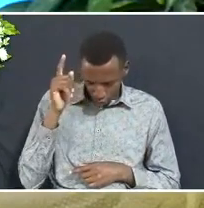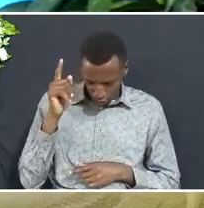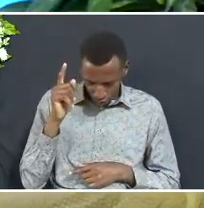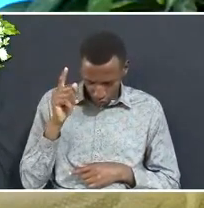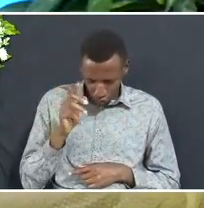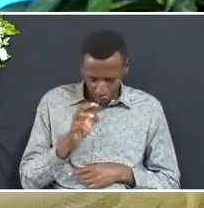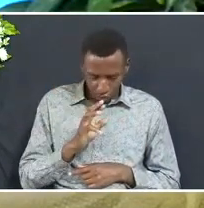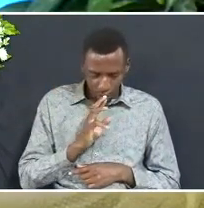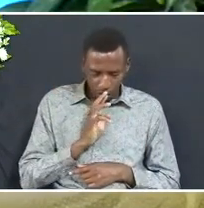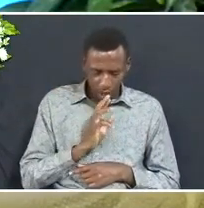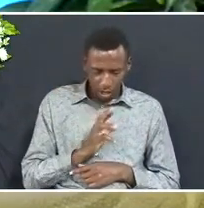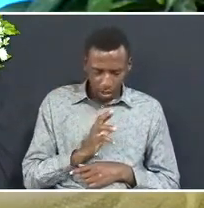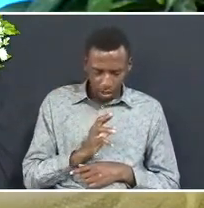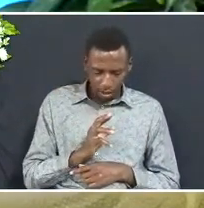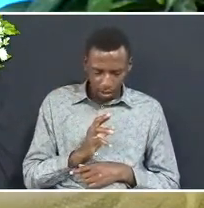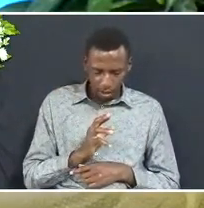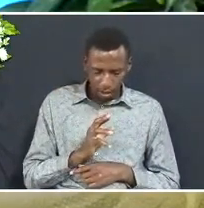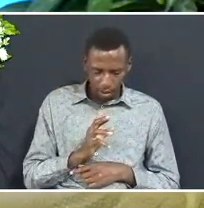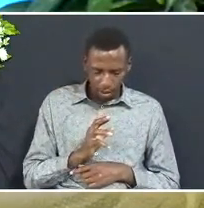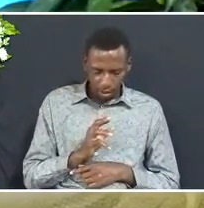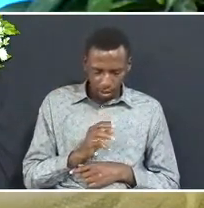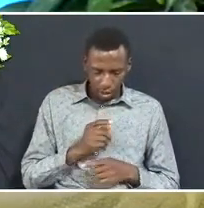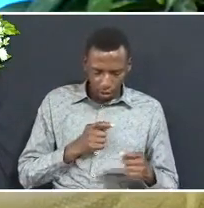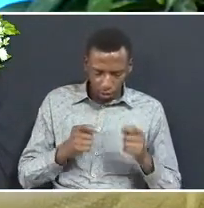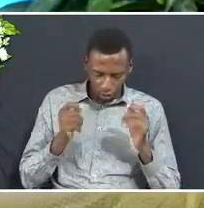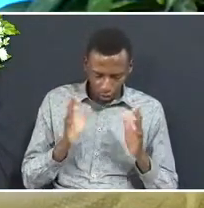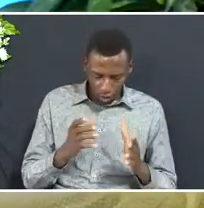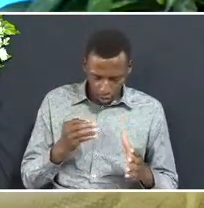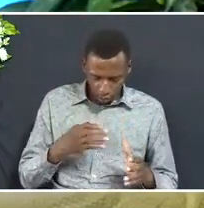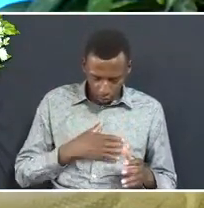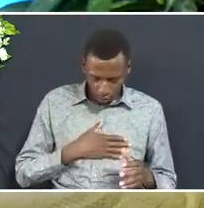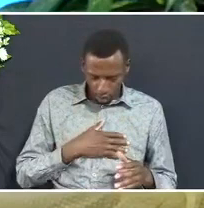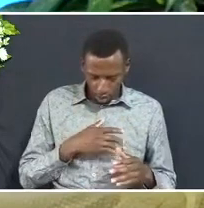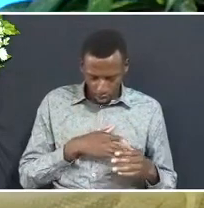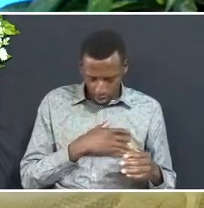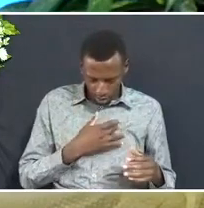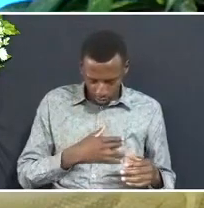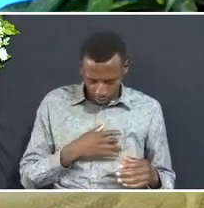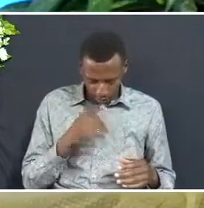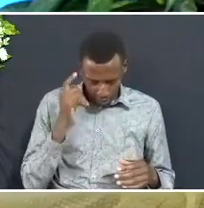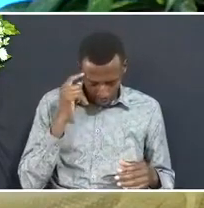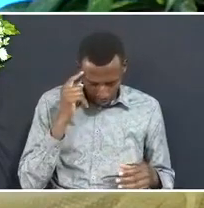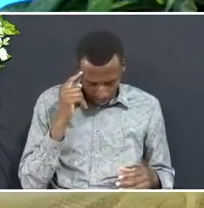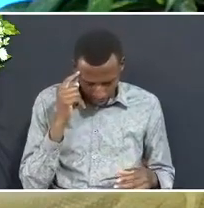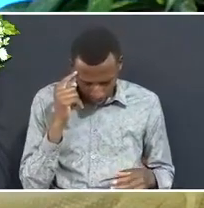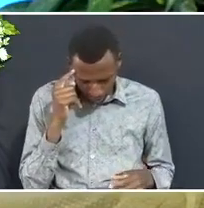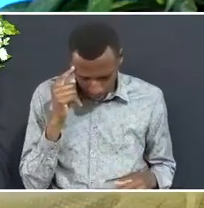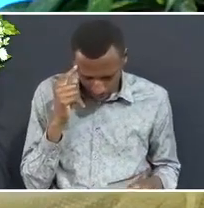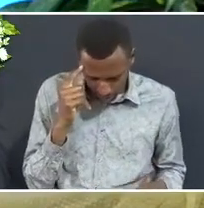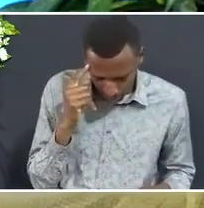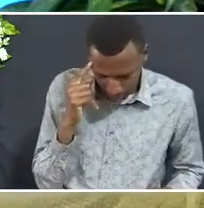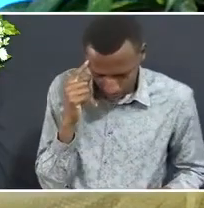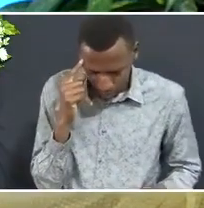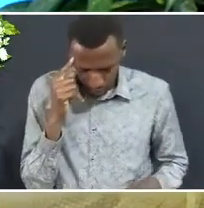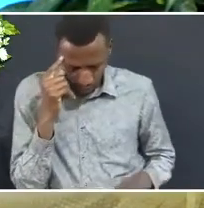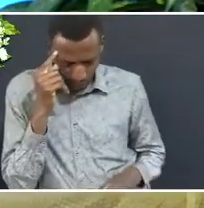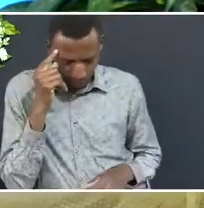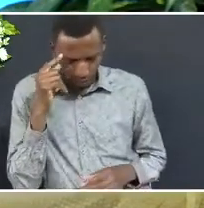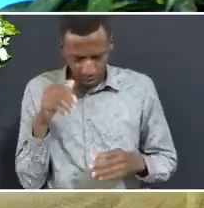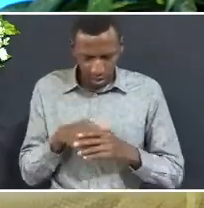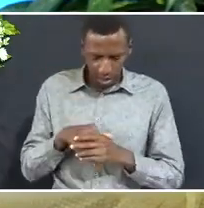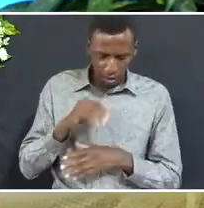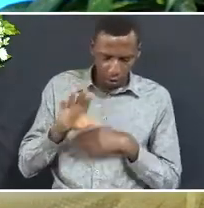are the center of our hearts and our minds are right before you, and you know our